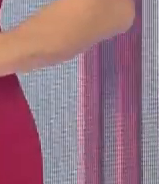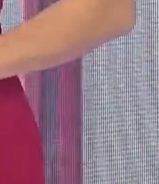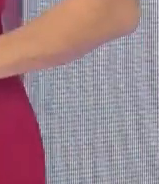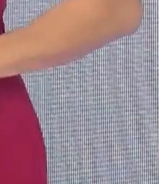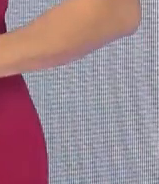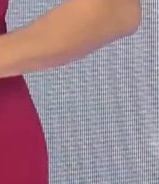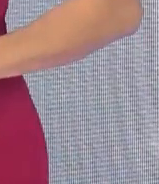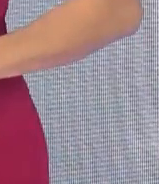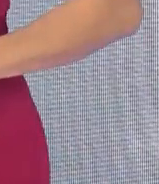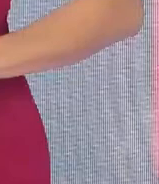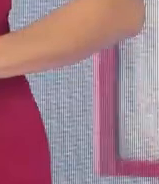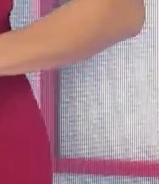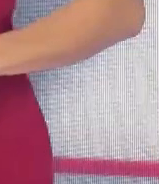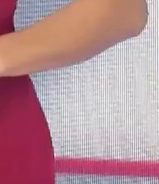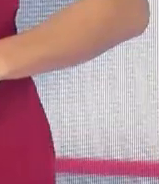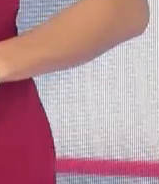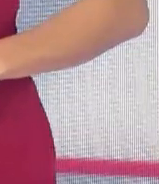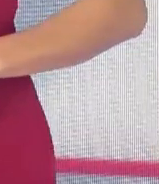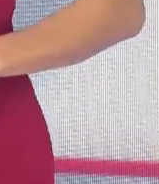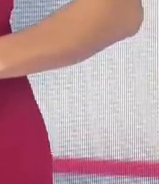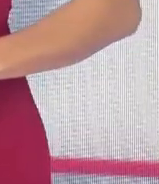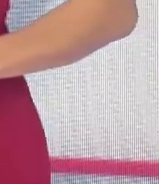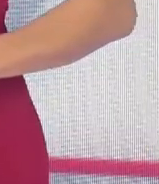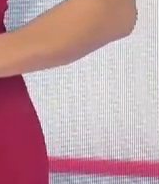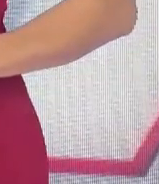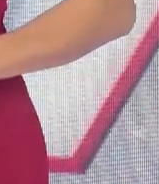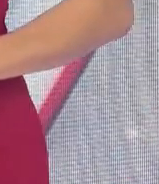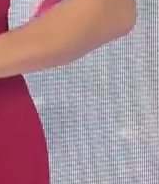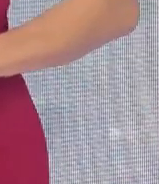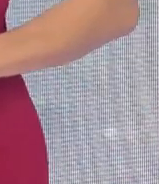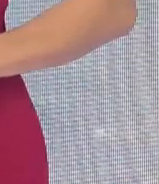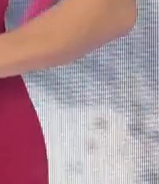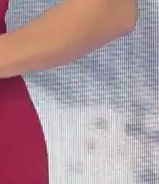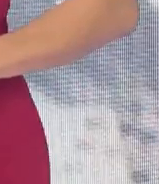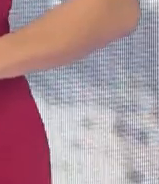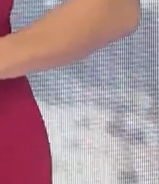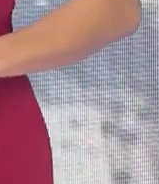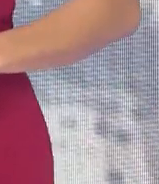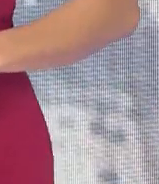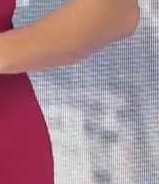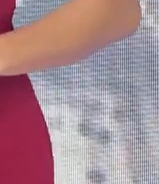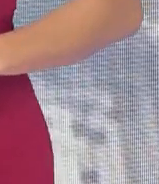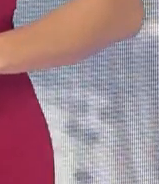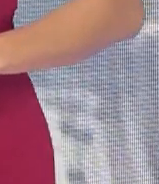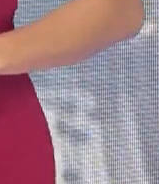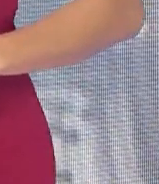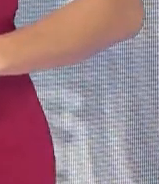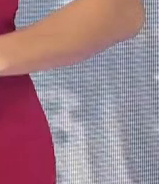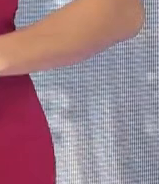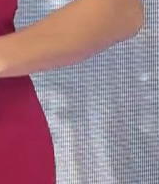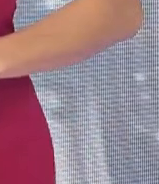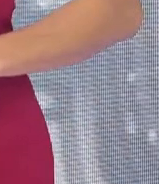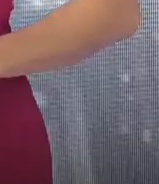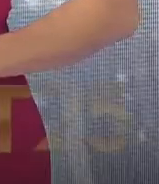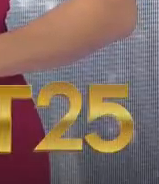Thank you for choosing Matan ng Agila International as your trusted news source, keeping you connected to the world and